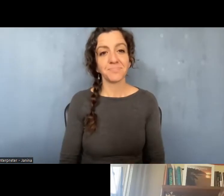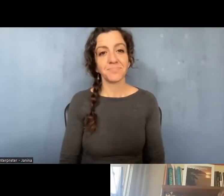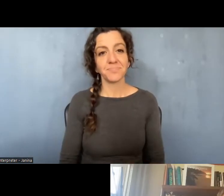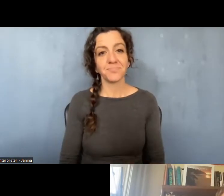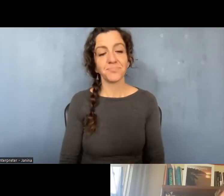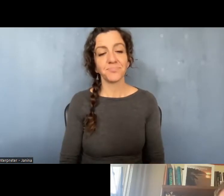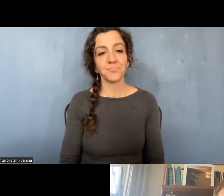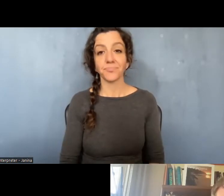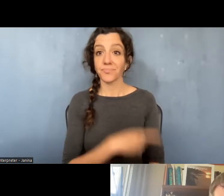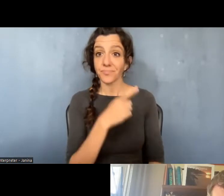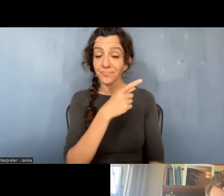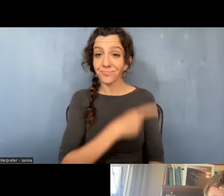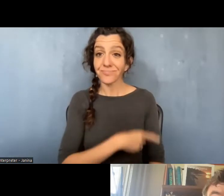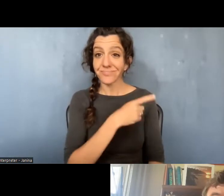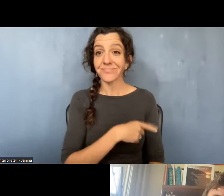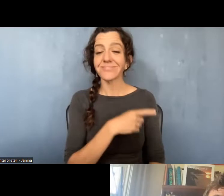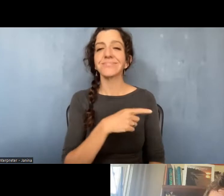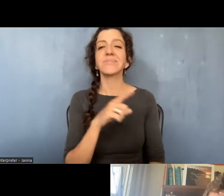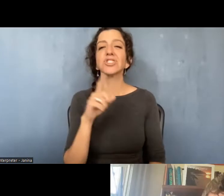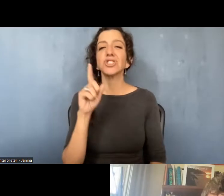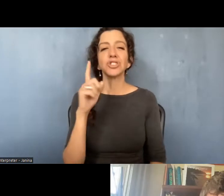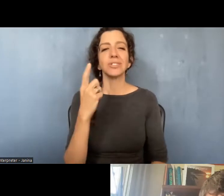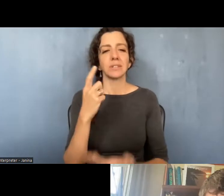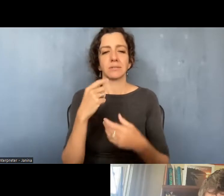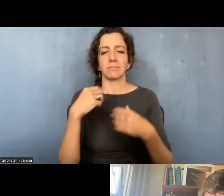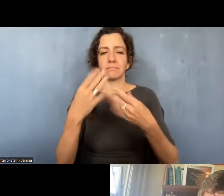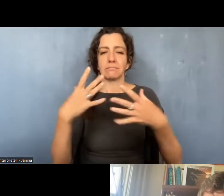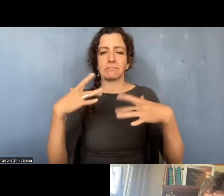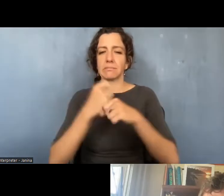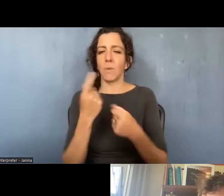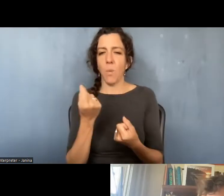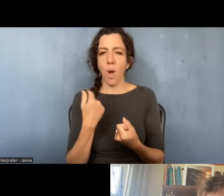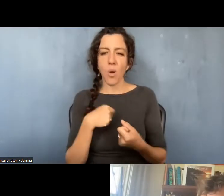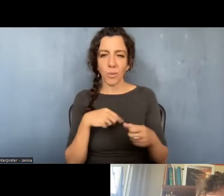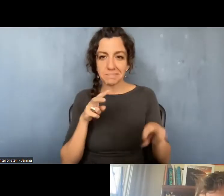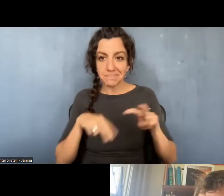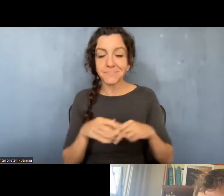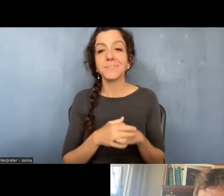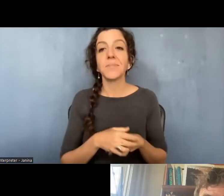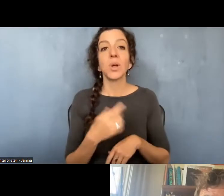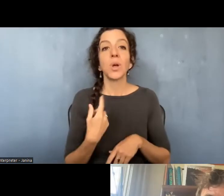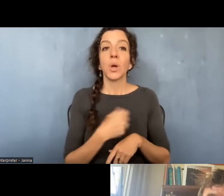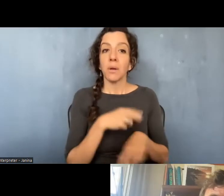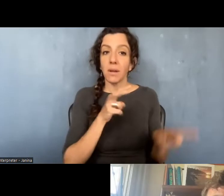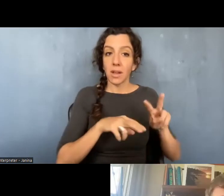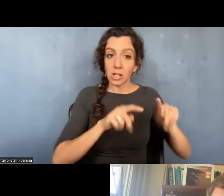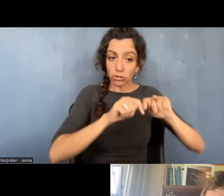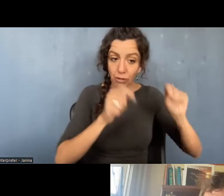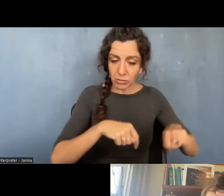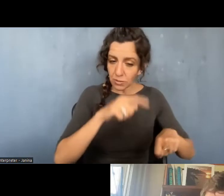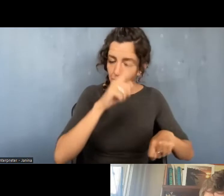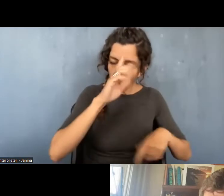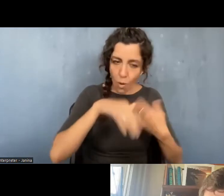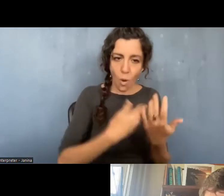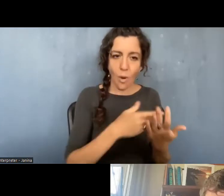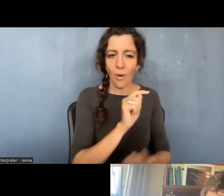So this slide is here to give you a sense of the materials we were analyzing. We watched and read the transcripts of all the virtual stakeholder events,